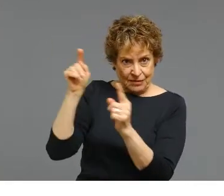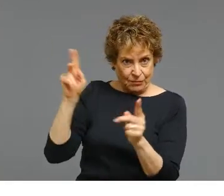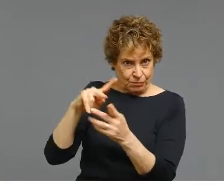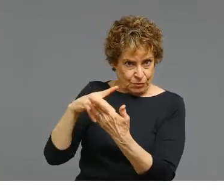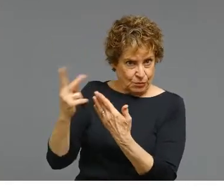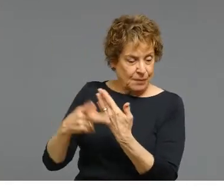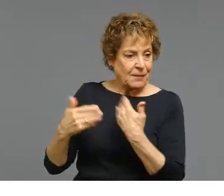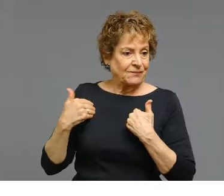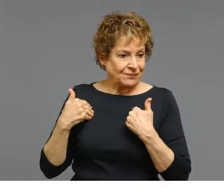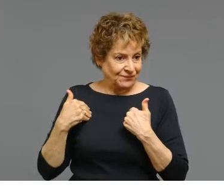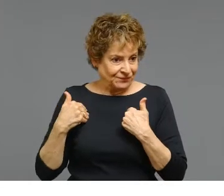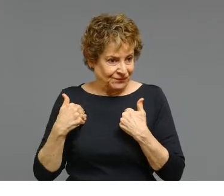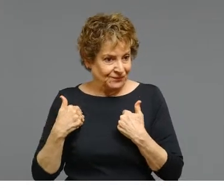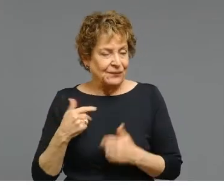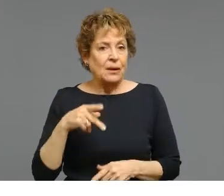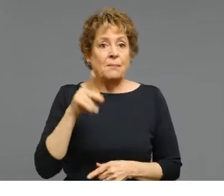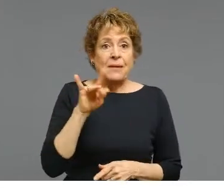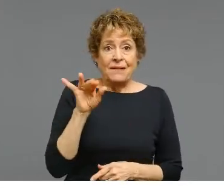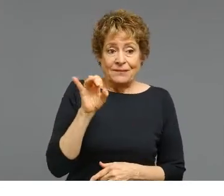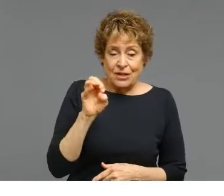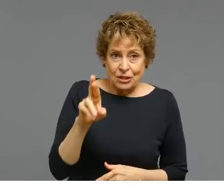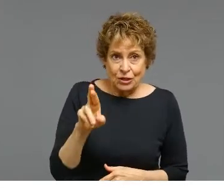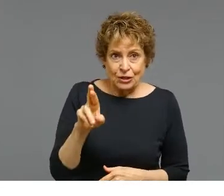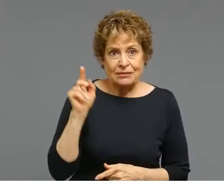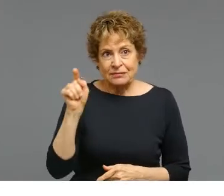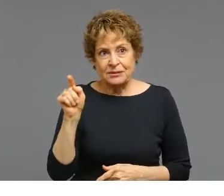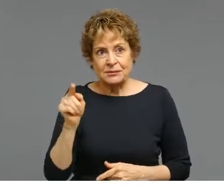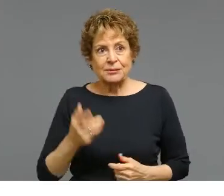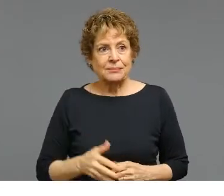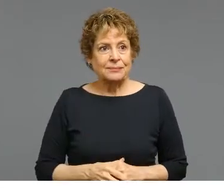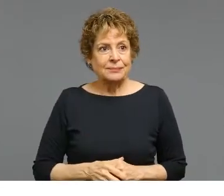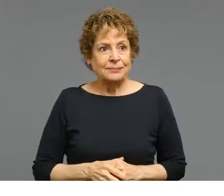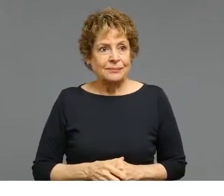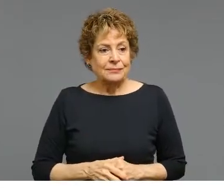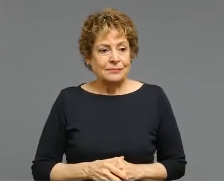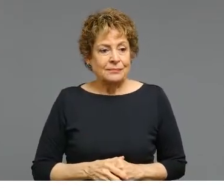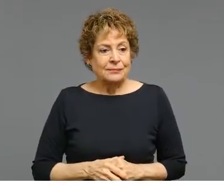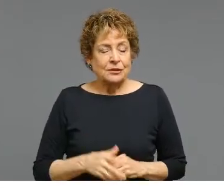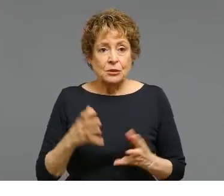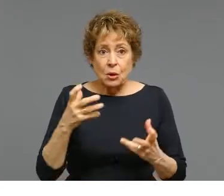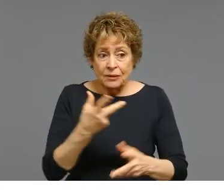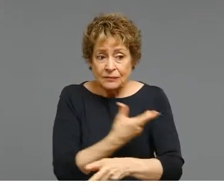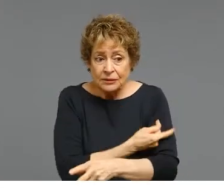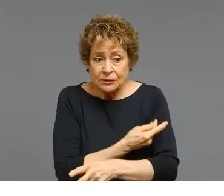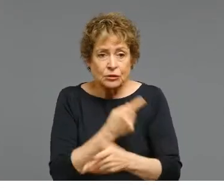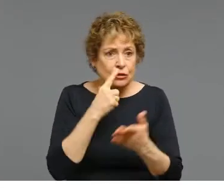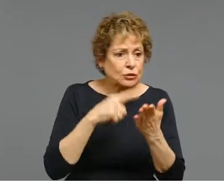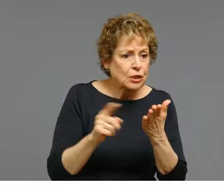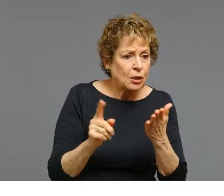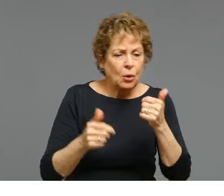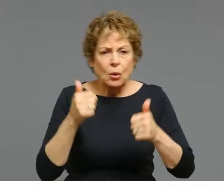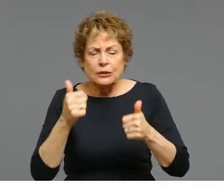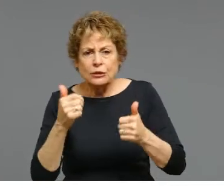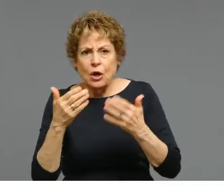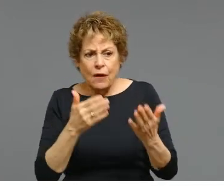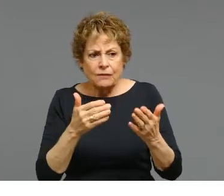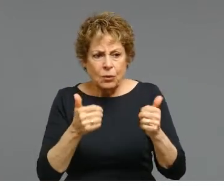the entity that you are planning on going to get a child vaccinated, just to make sure that they